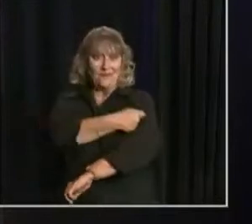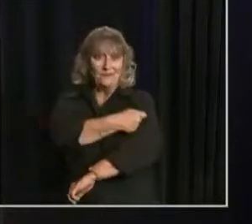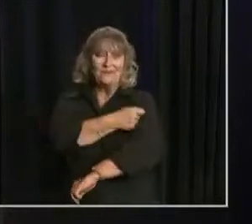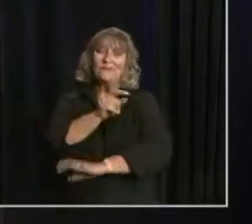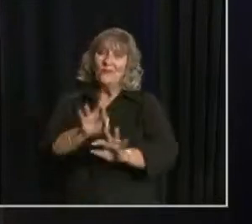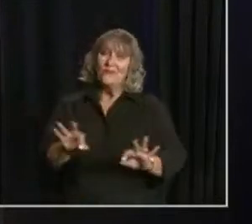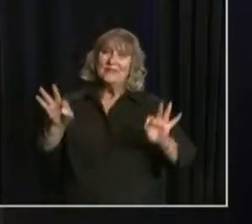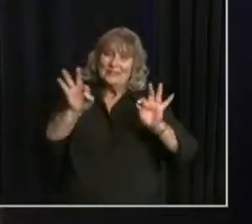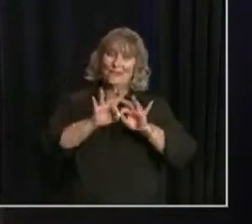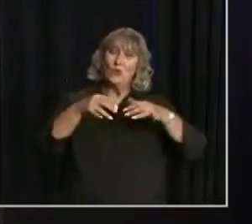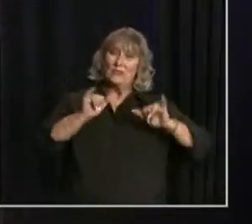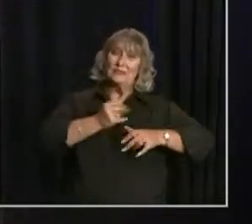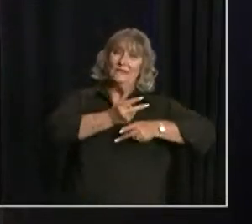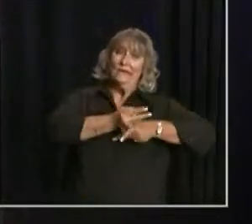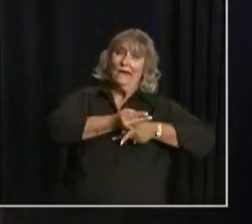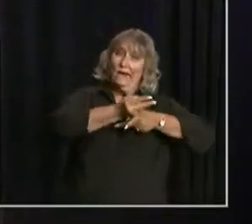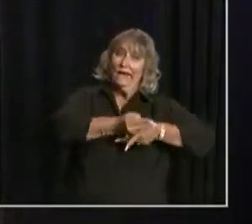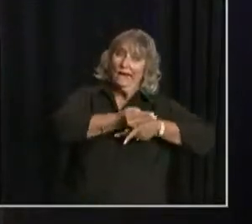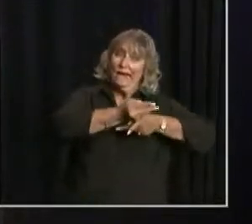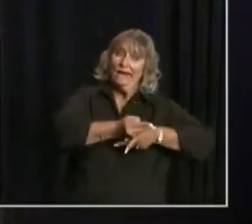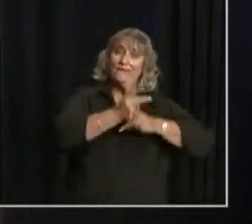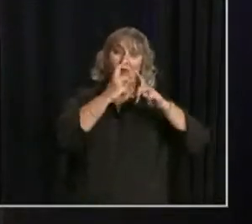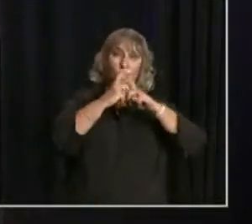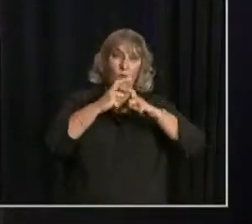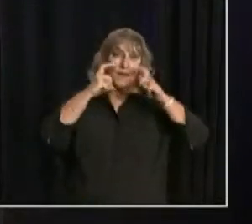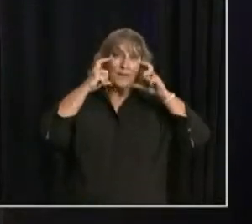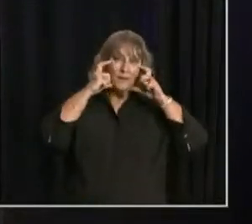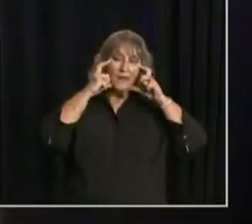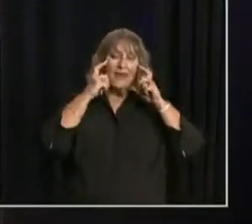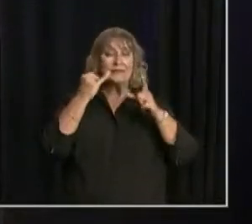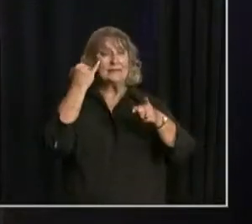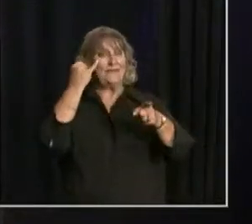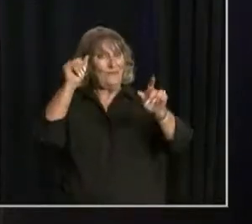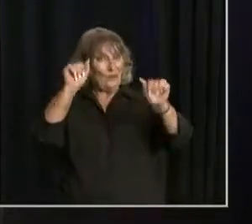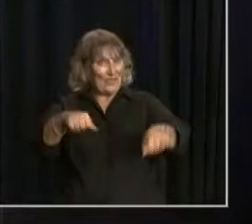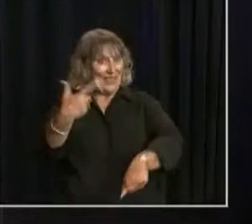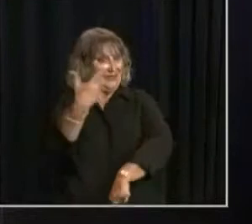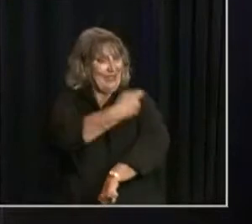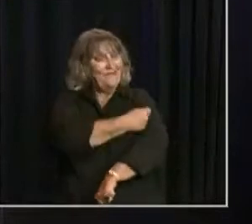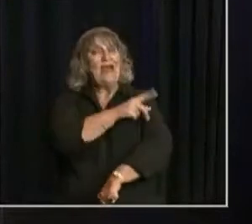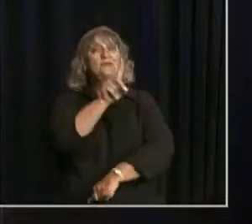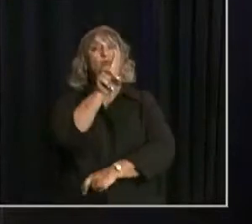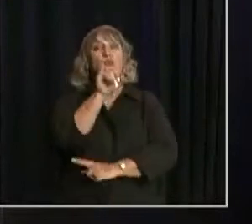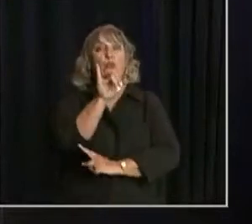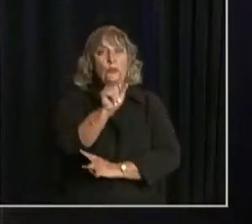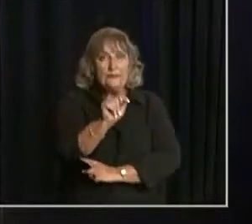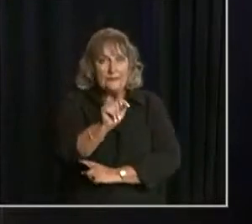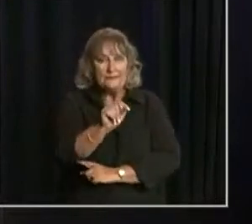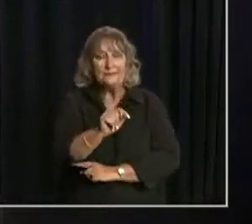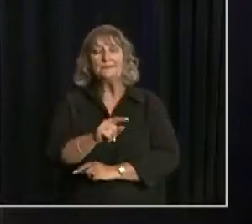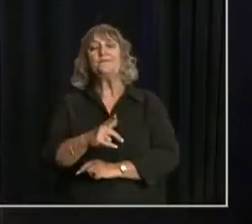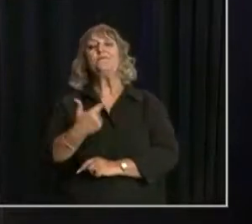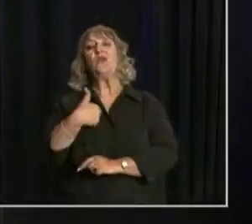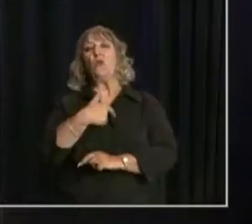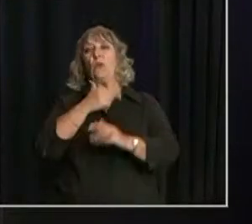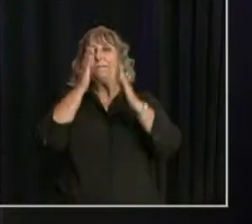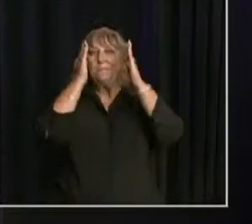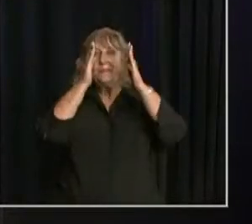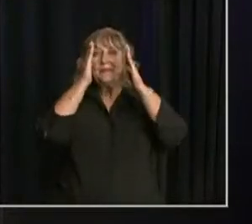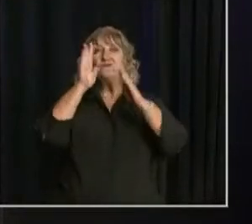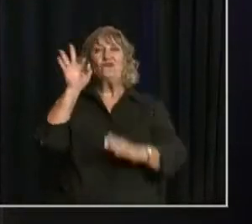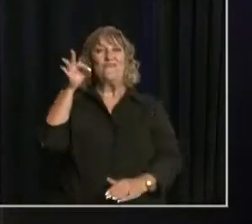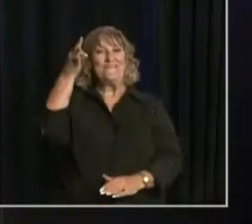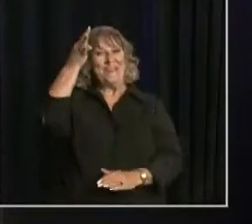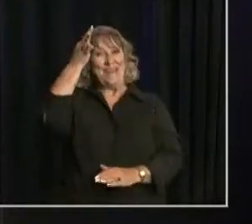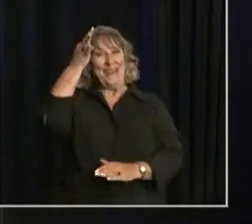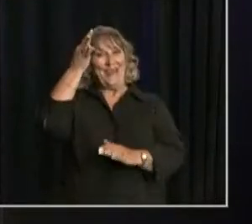careful, remain vigilant. Again, mask up, vax up if you're eligible. We are paying close attention to where our federal agencies are in the